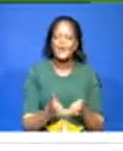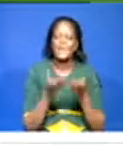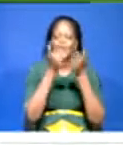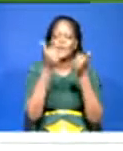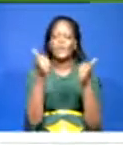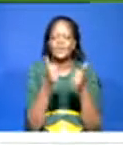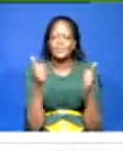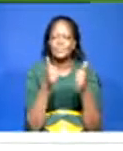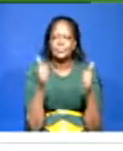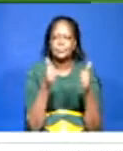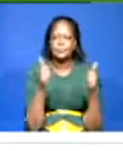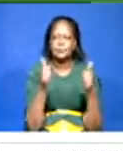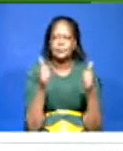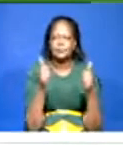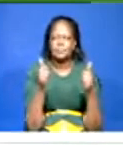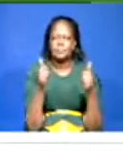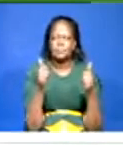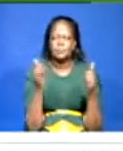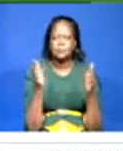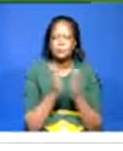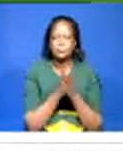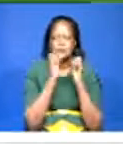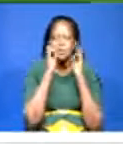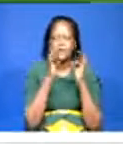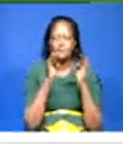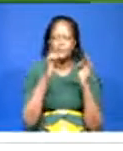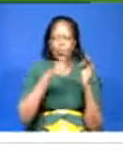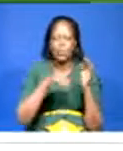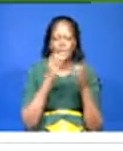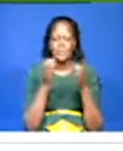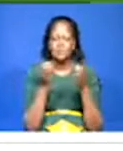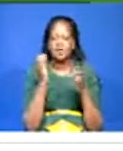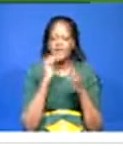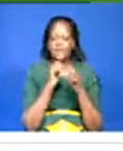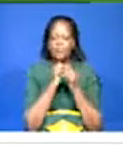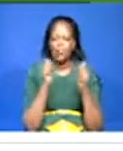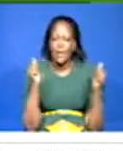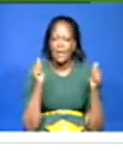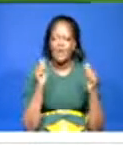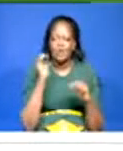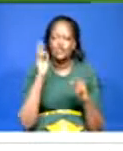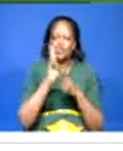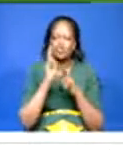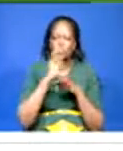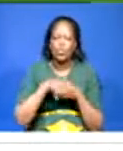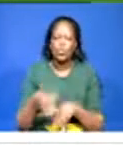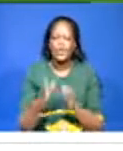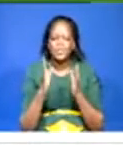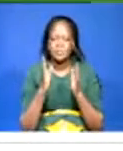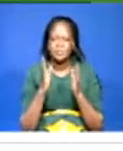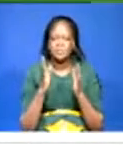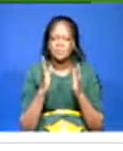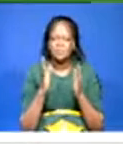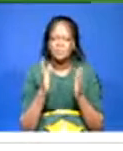Chairman. And if we put into place appropriate measures and means of